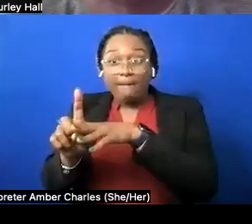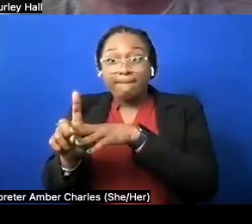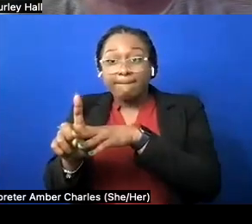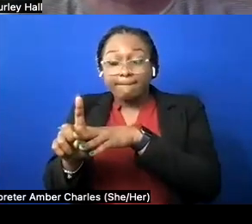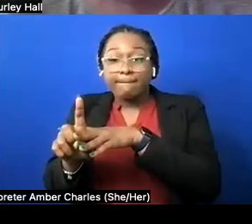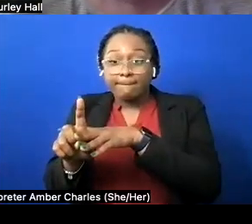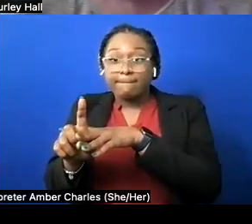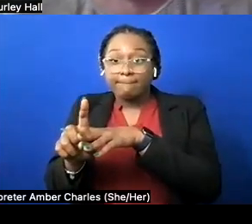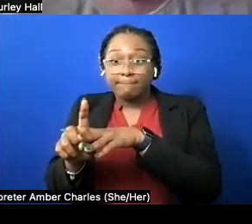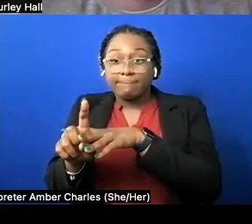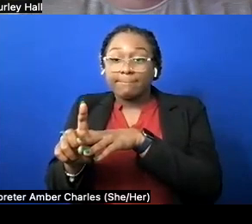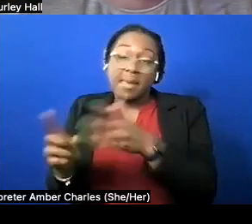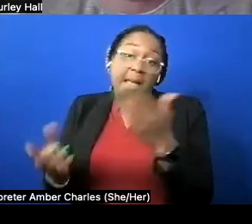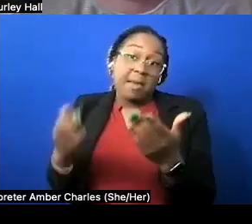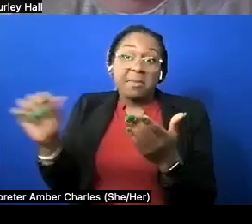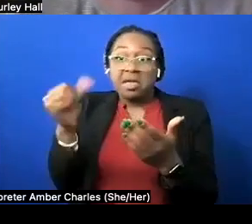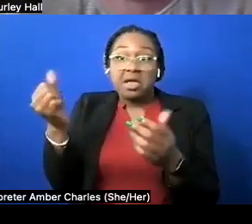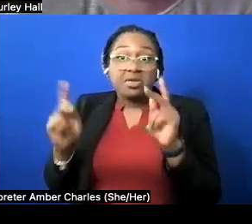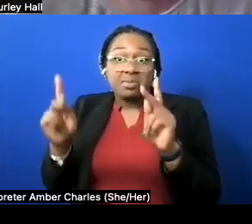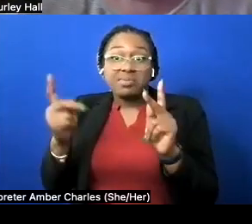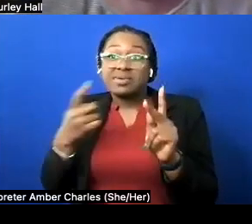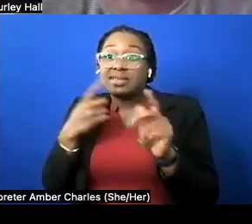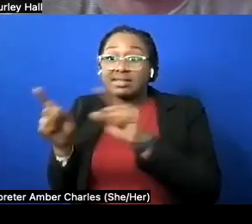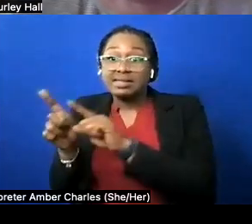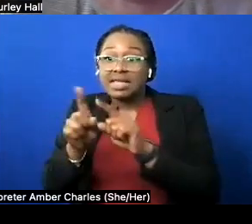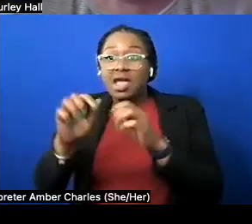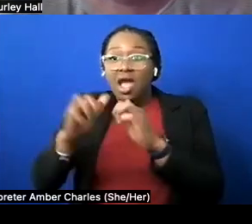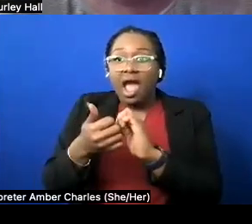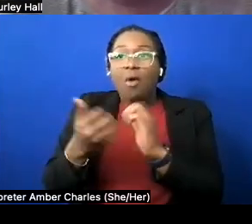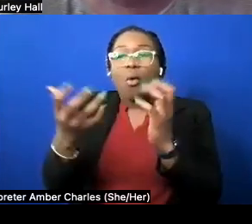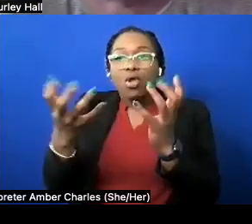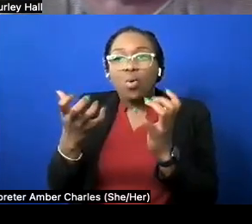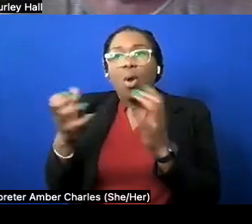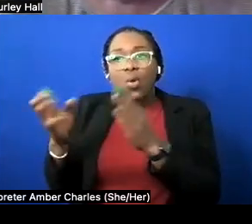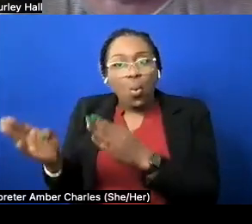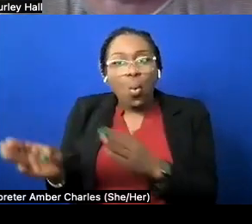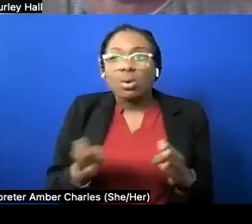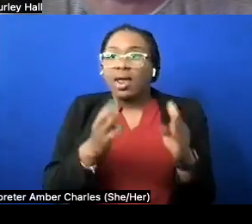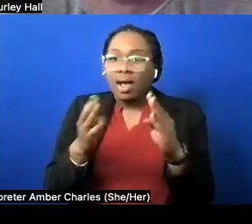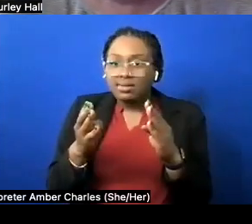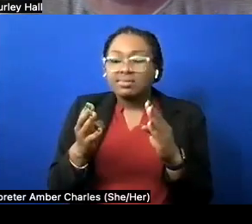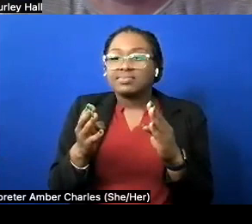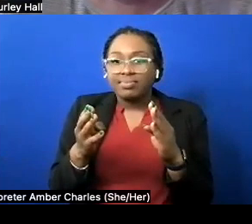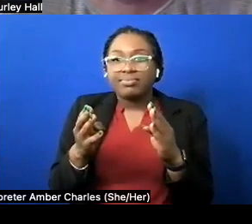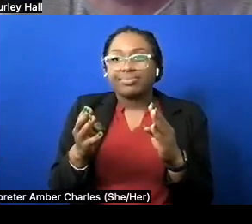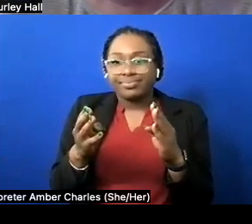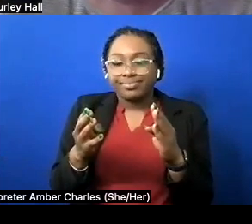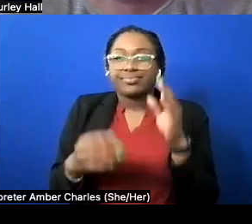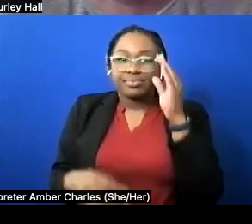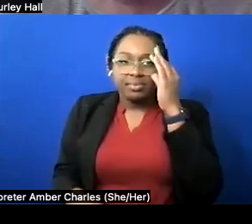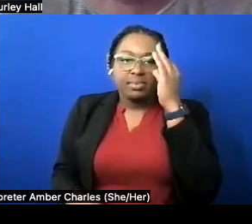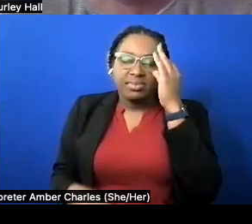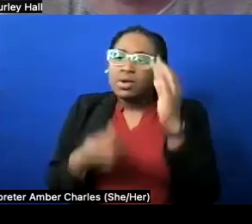I know we'd probably say the same in terms of how we would want to get ourselves organized. And just that warm